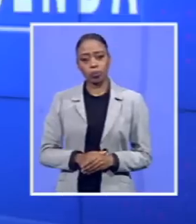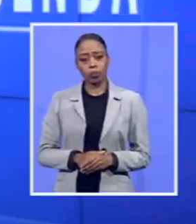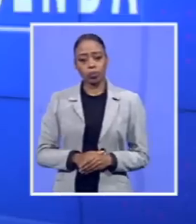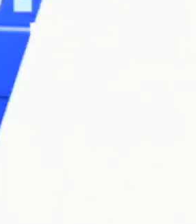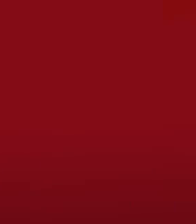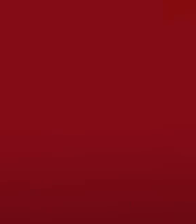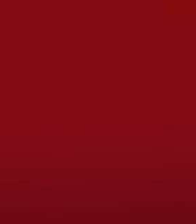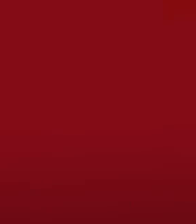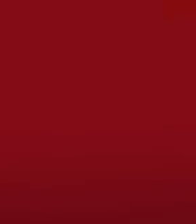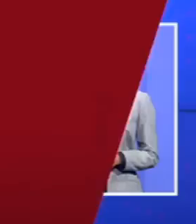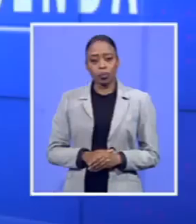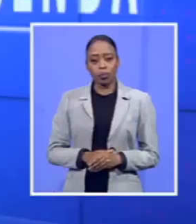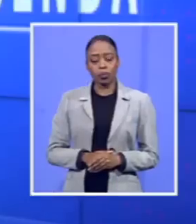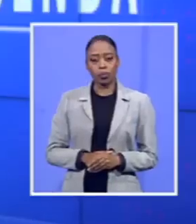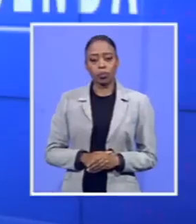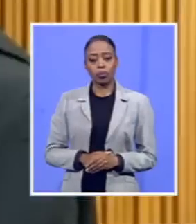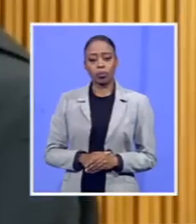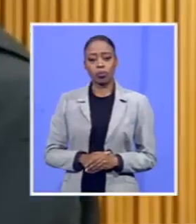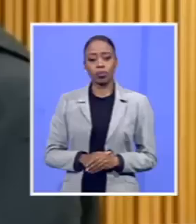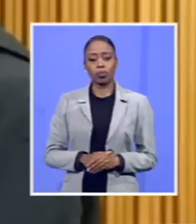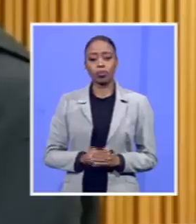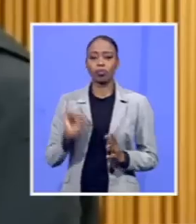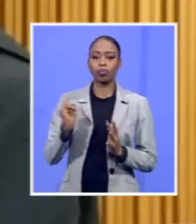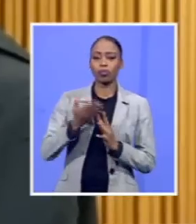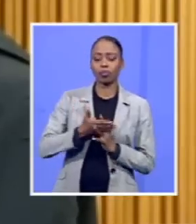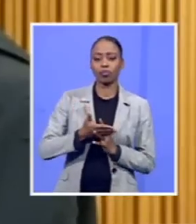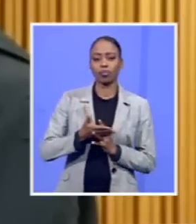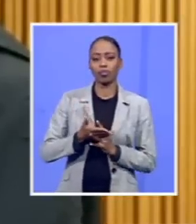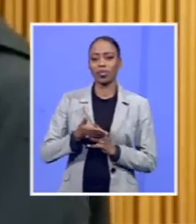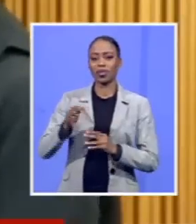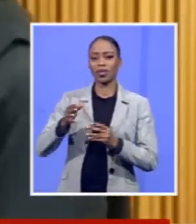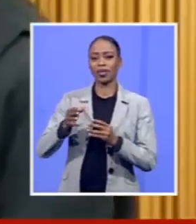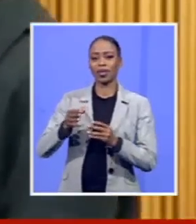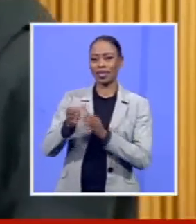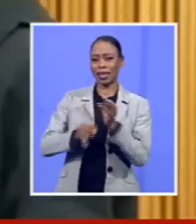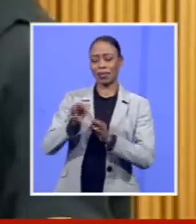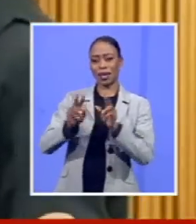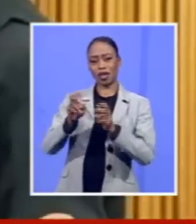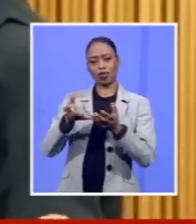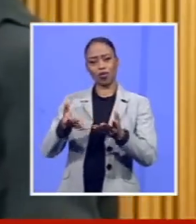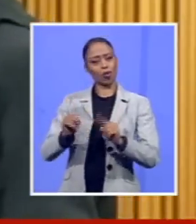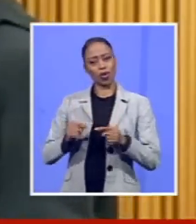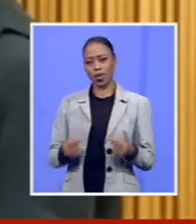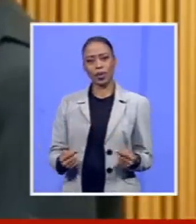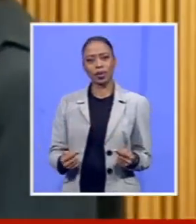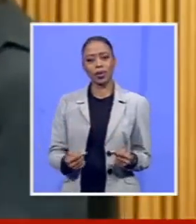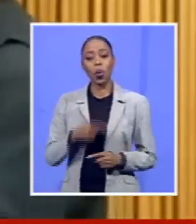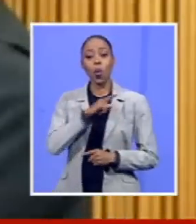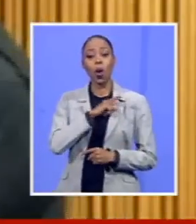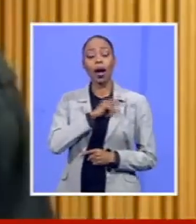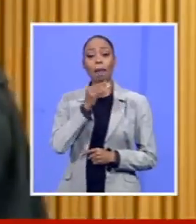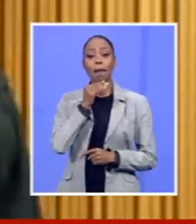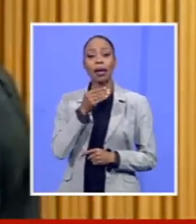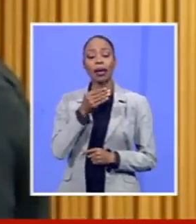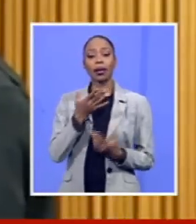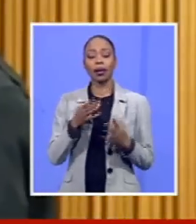An interim interdict. You can't define an issue to that level, because then you can never, it means,